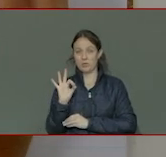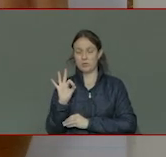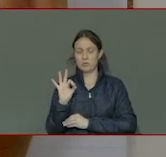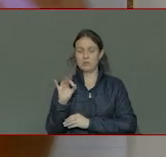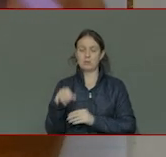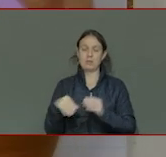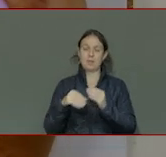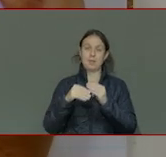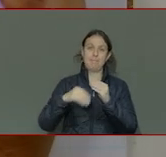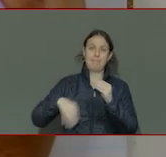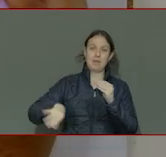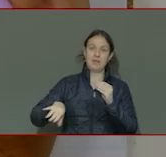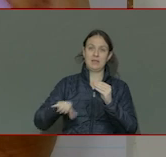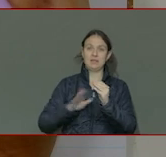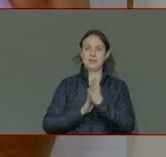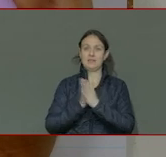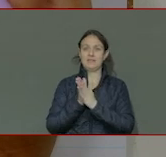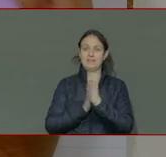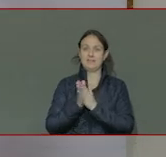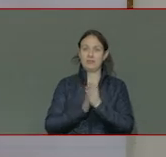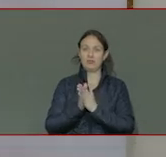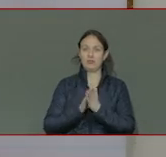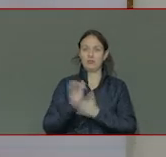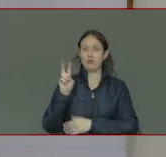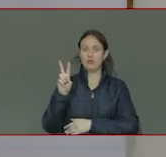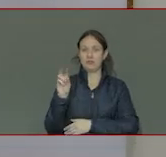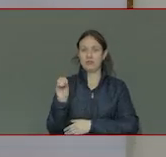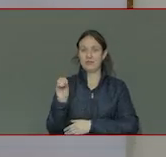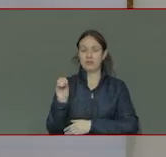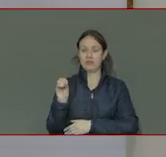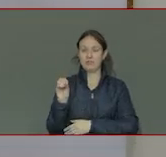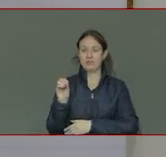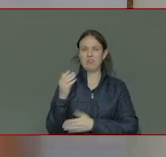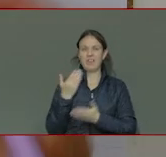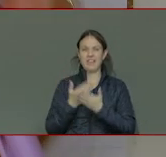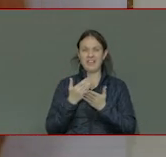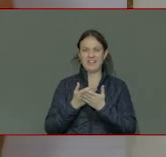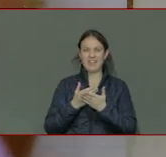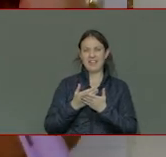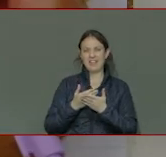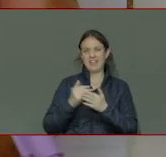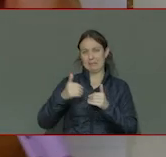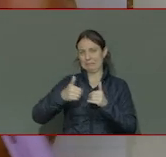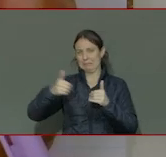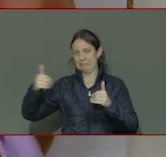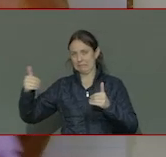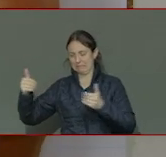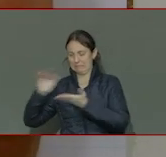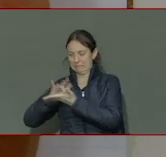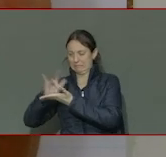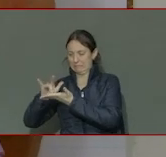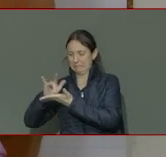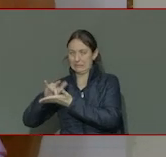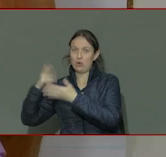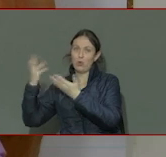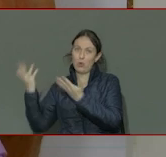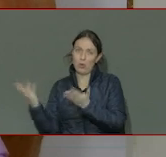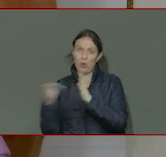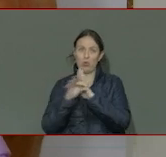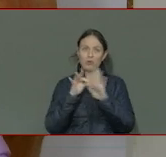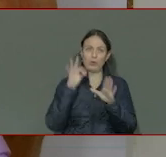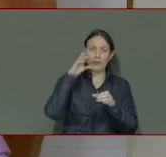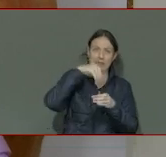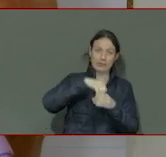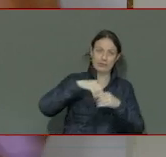minus, my friction will be 20. So you can work it out separately, or you can put it in here. That will be my